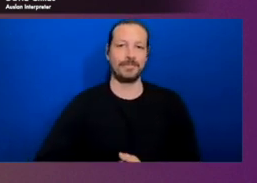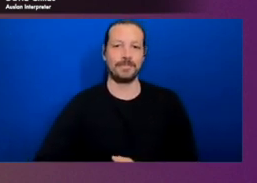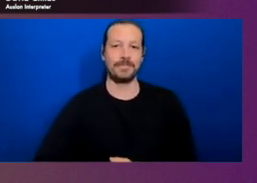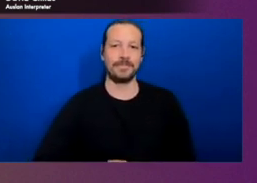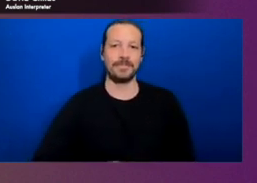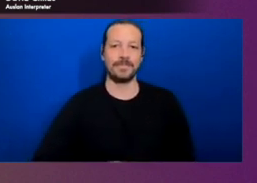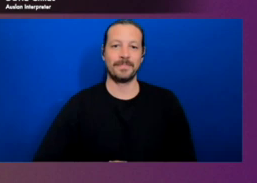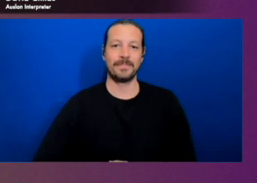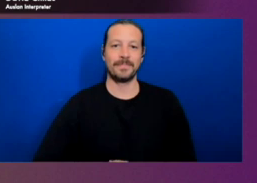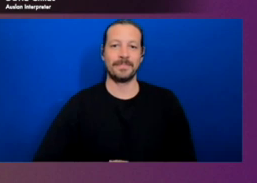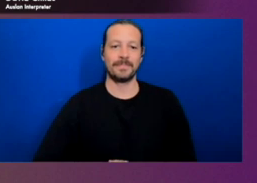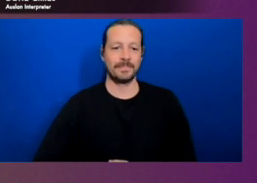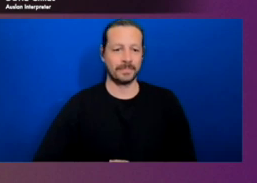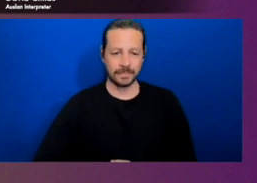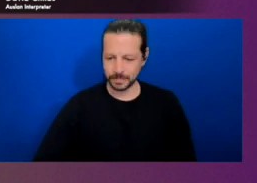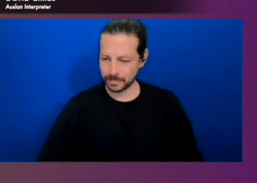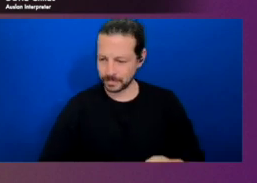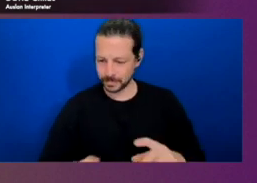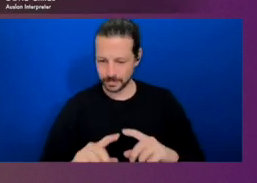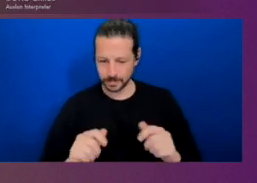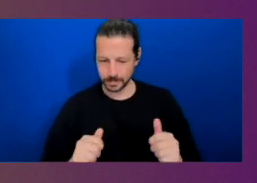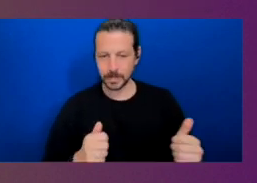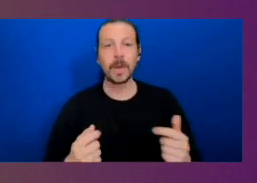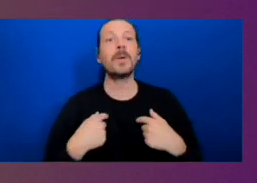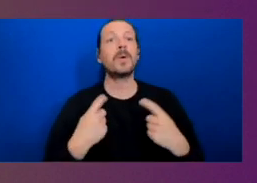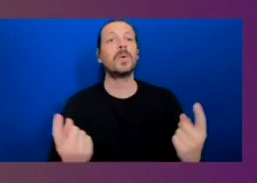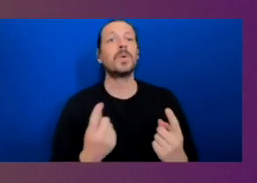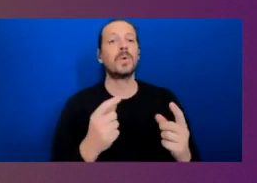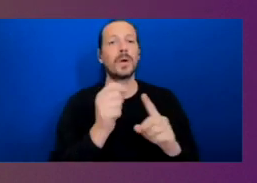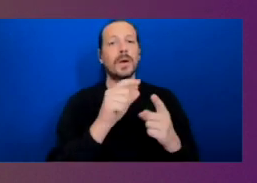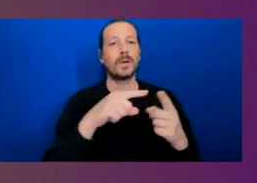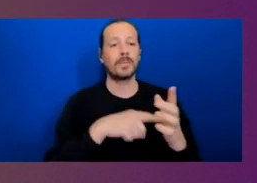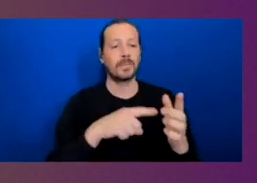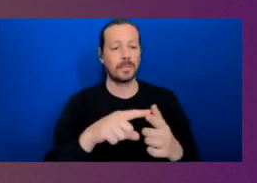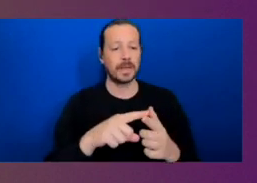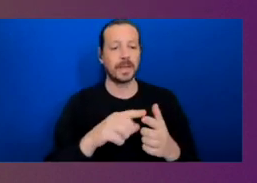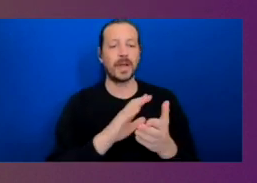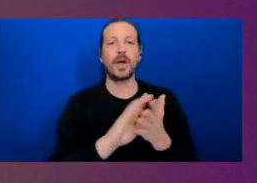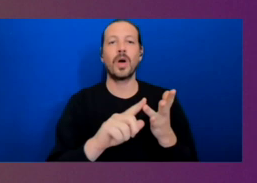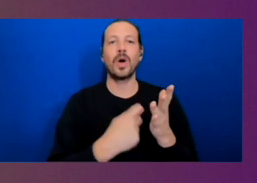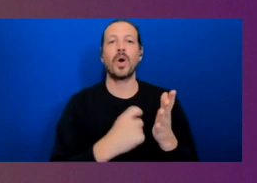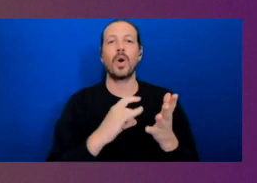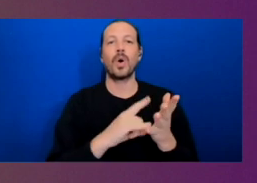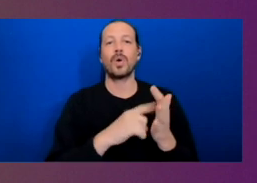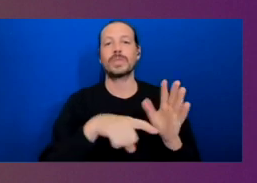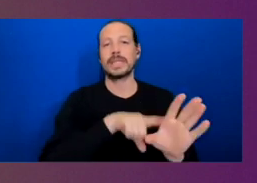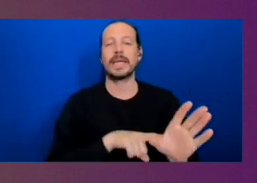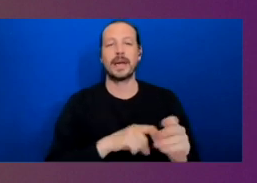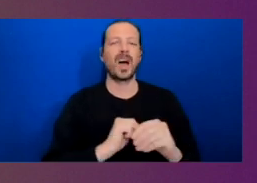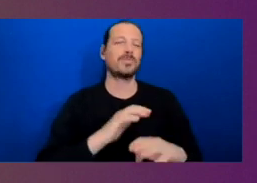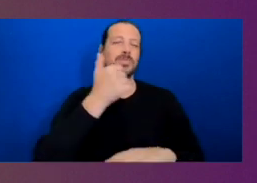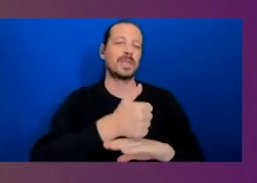My screen has just gone off. My name is Pete Horsley. I'm the founder of Remarkable. I'm a white male in